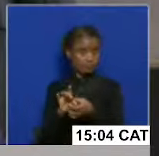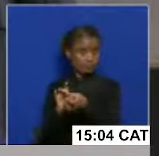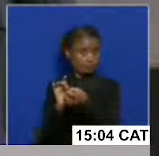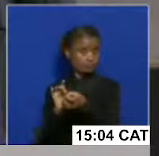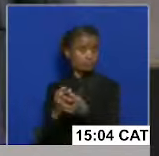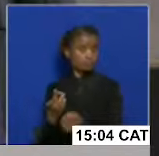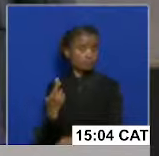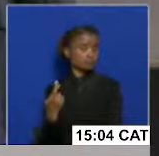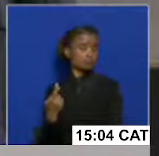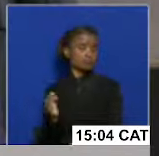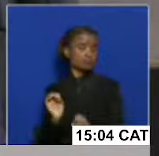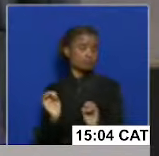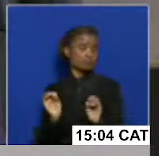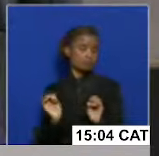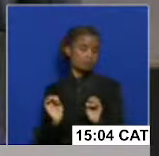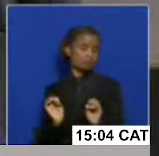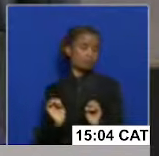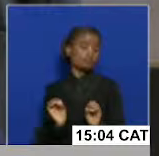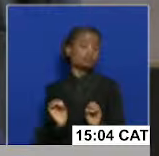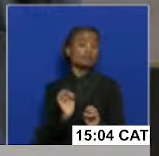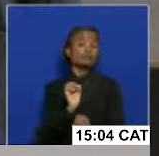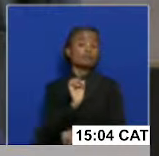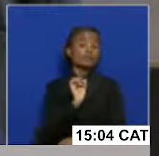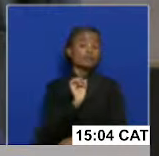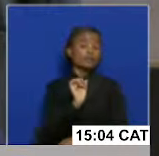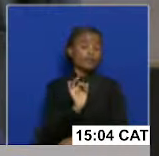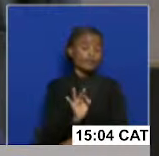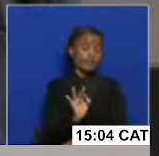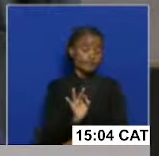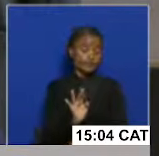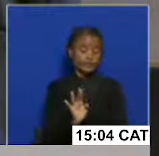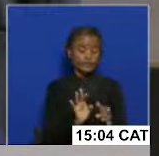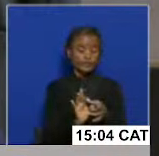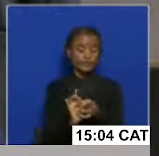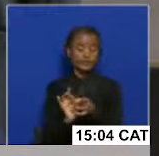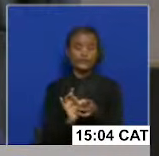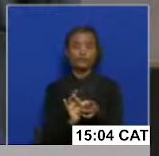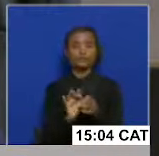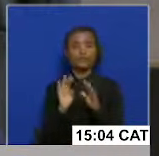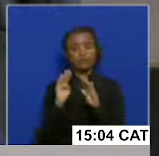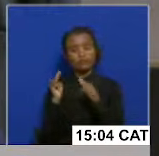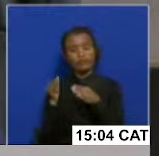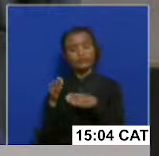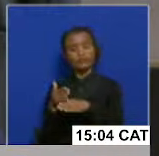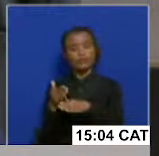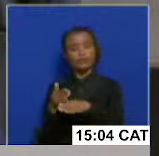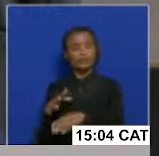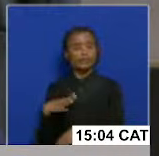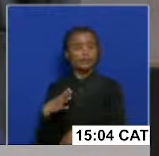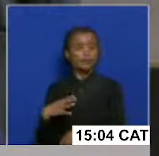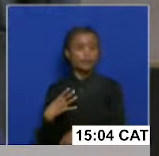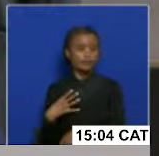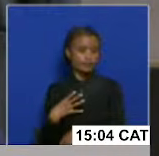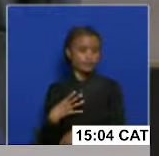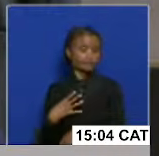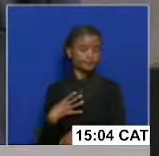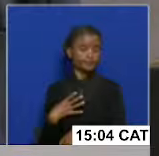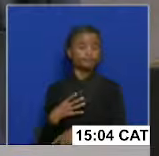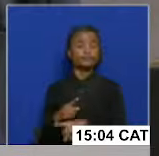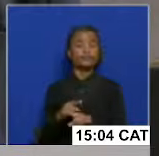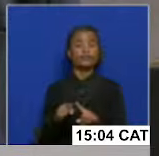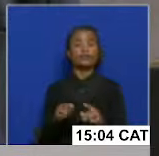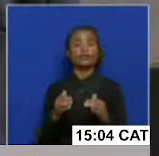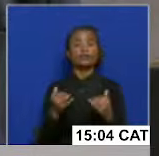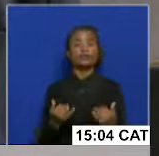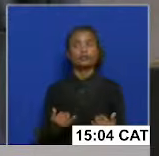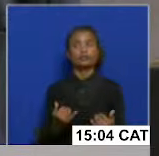close. So if your relationship was work-related, what would suddenly have made him to have